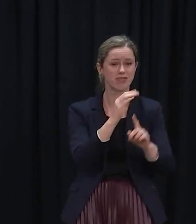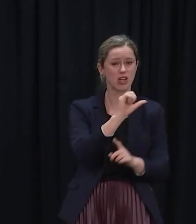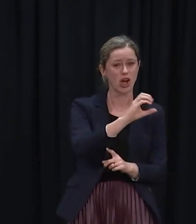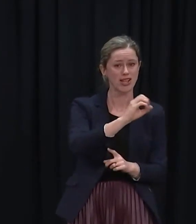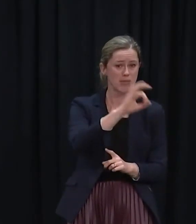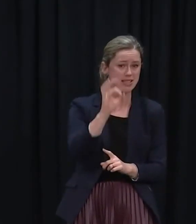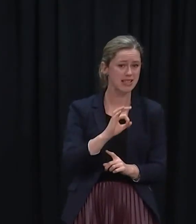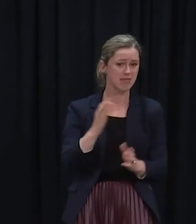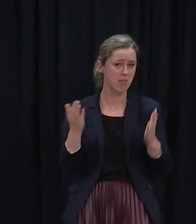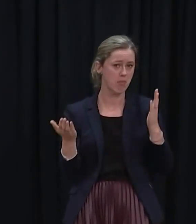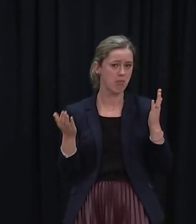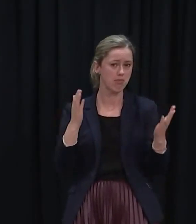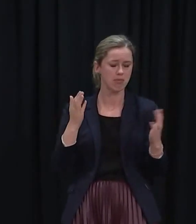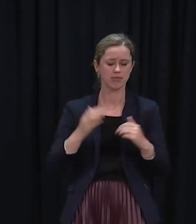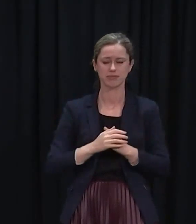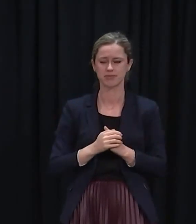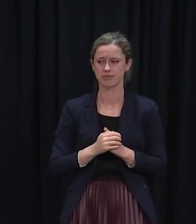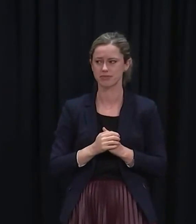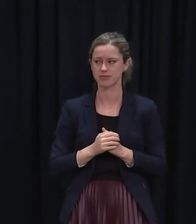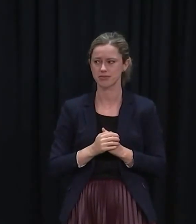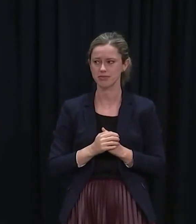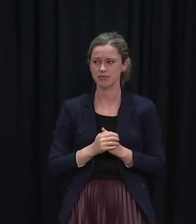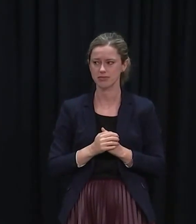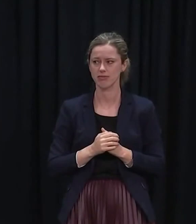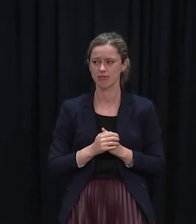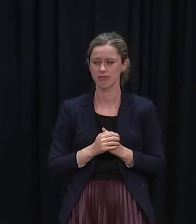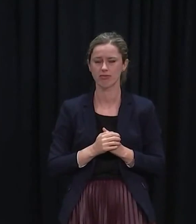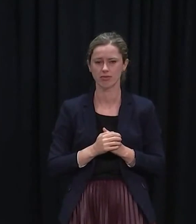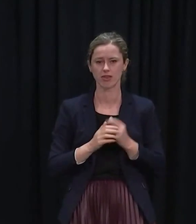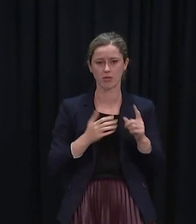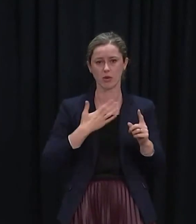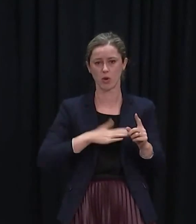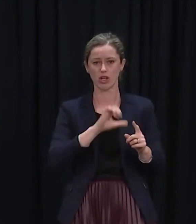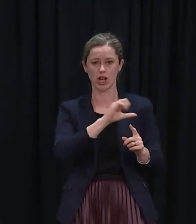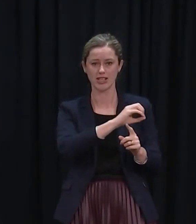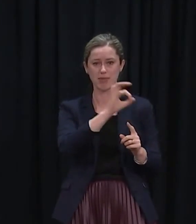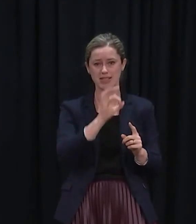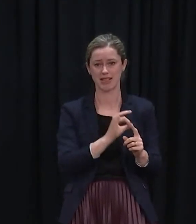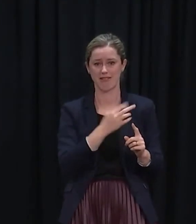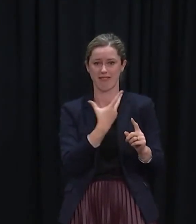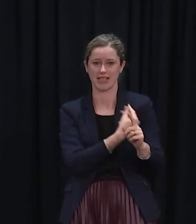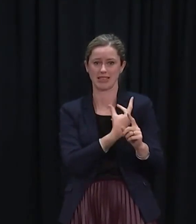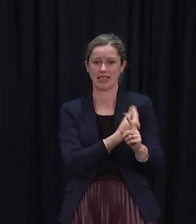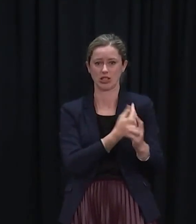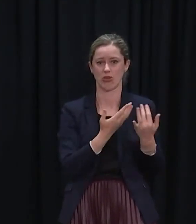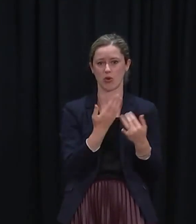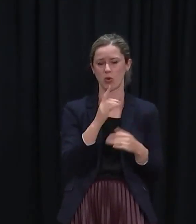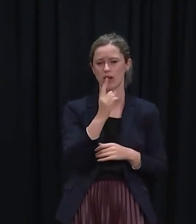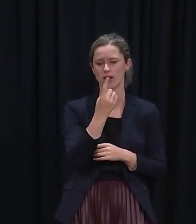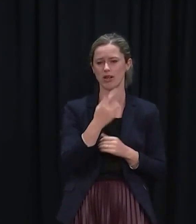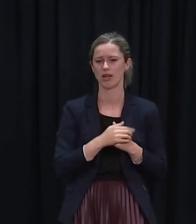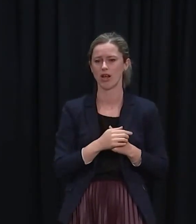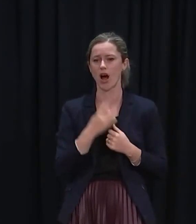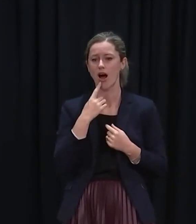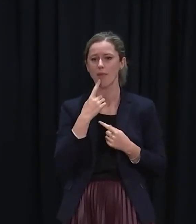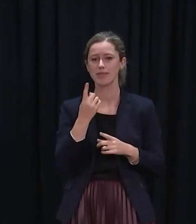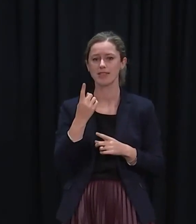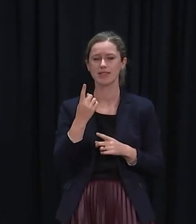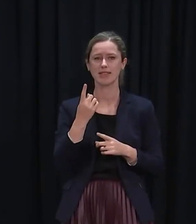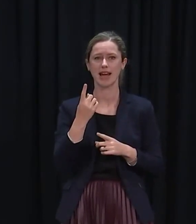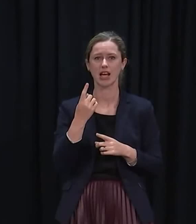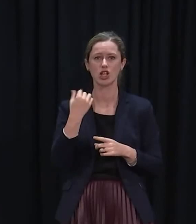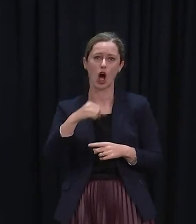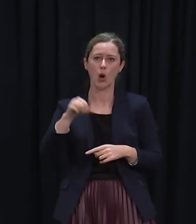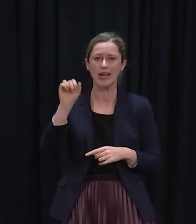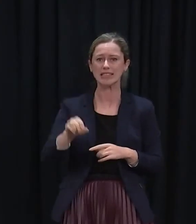90% overall vaccination rate across Auckland before we get to that point if we can. So I'm not saying no, I'm